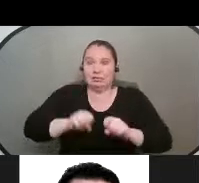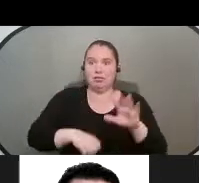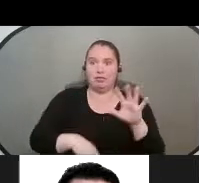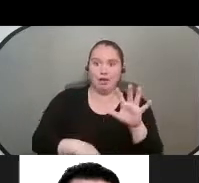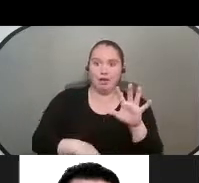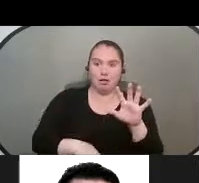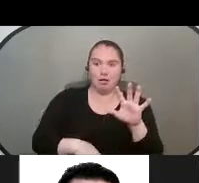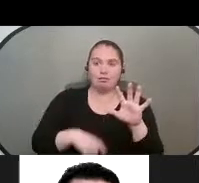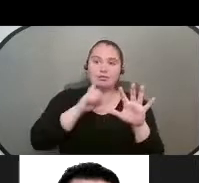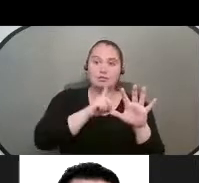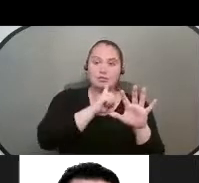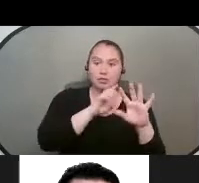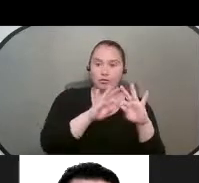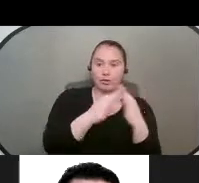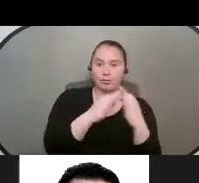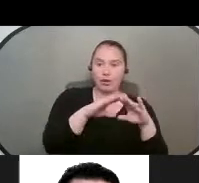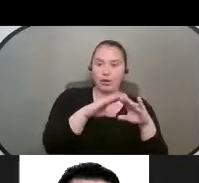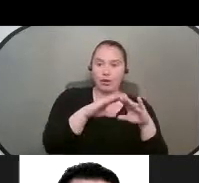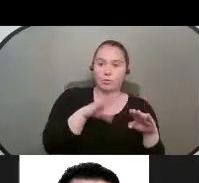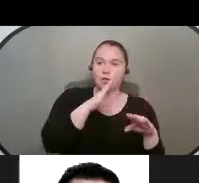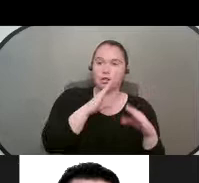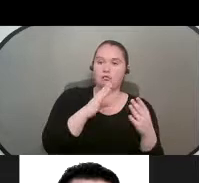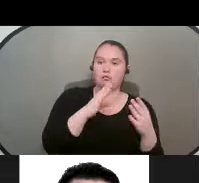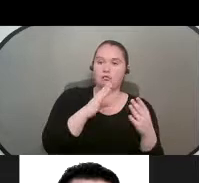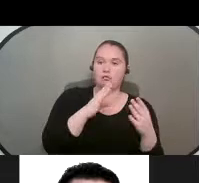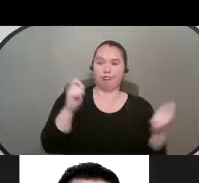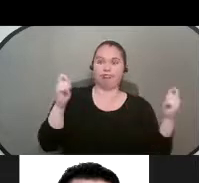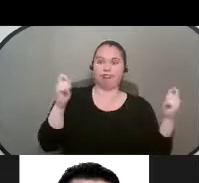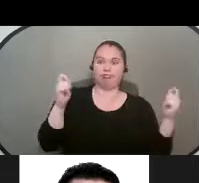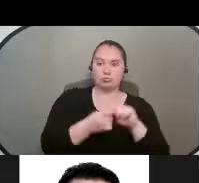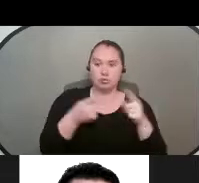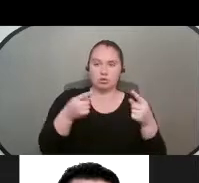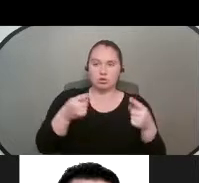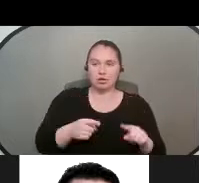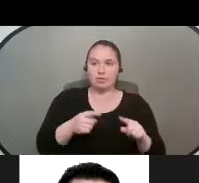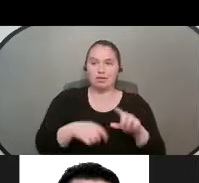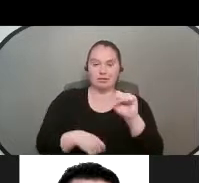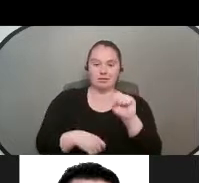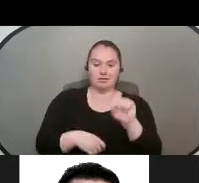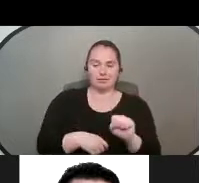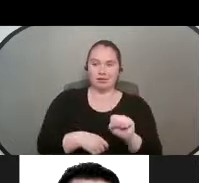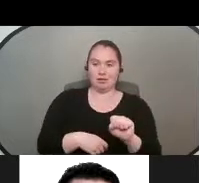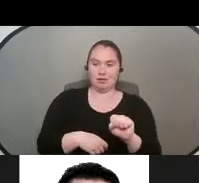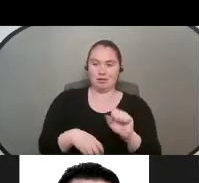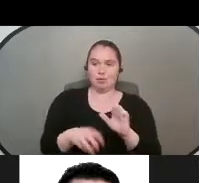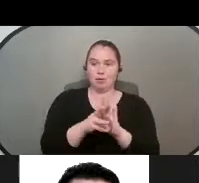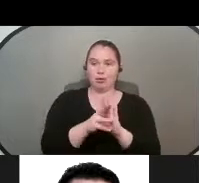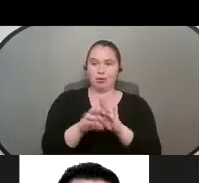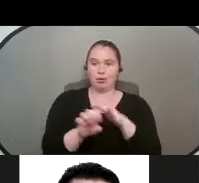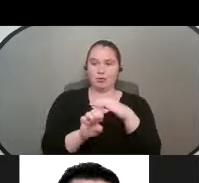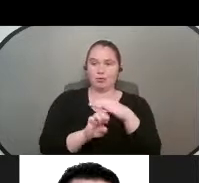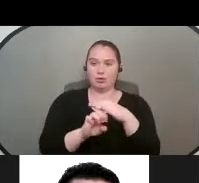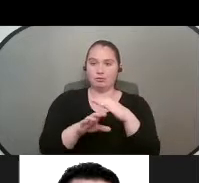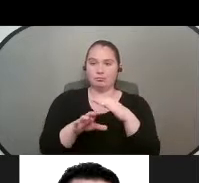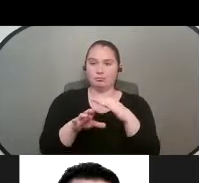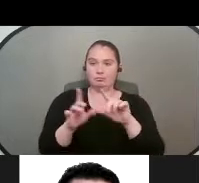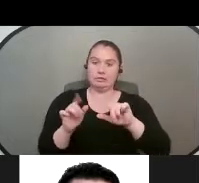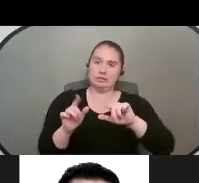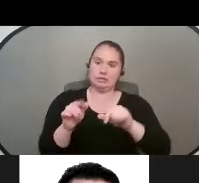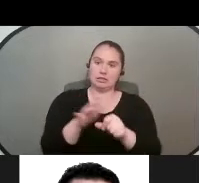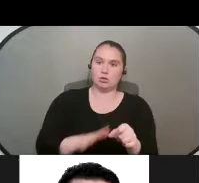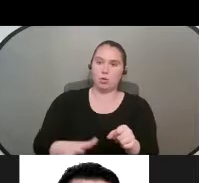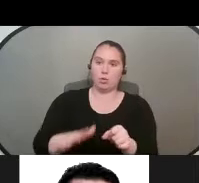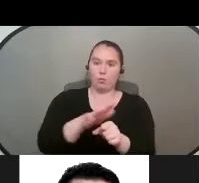family homes out in this location in the South Waco Elementary Attendance Zone. To get some of